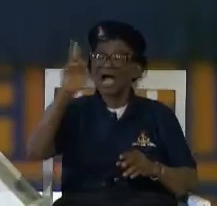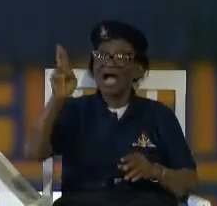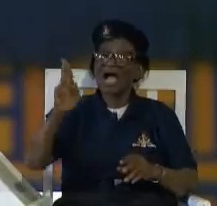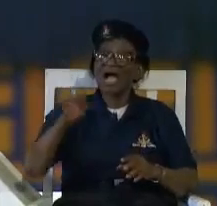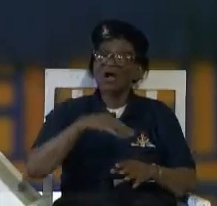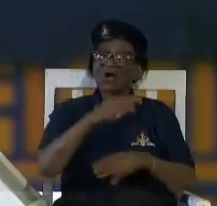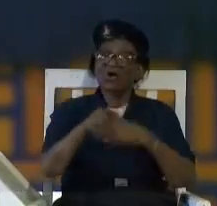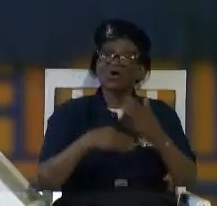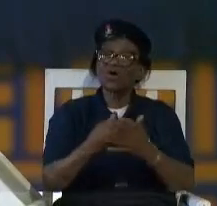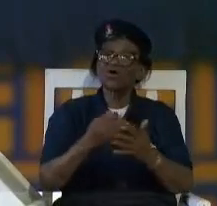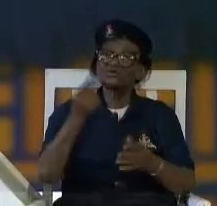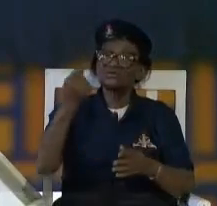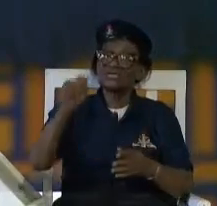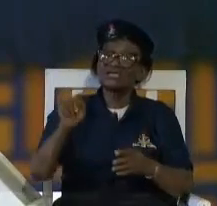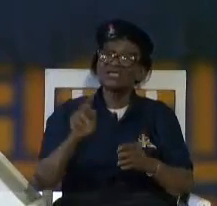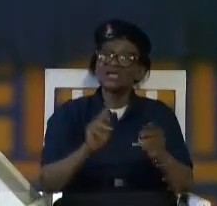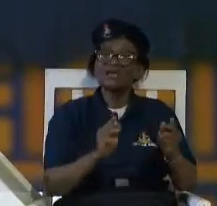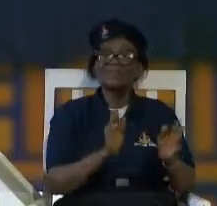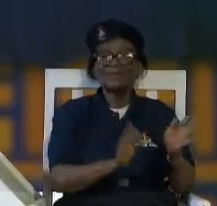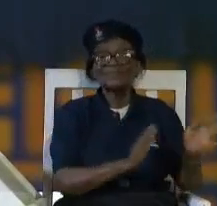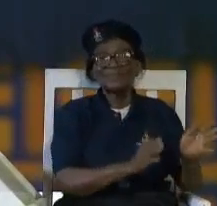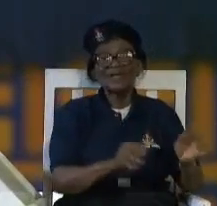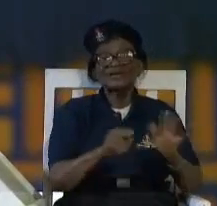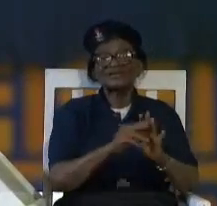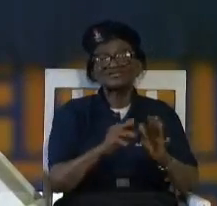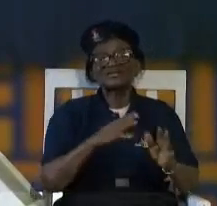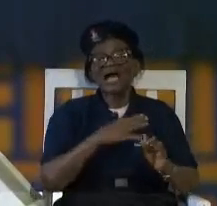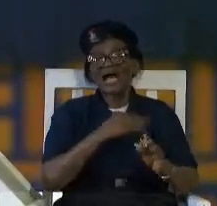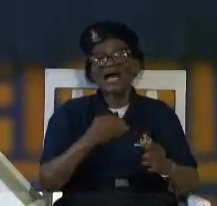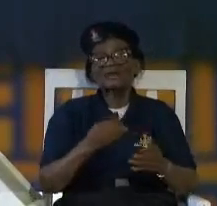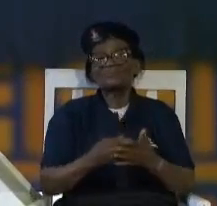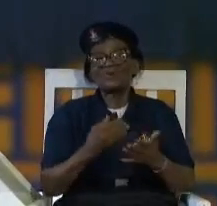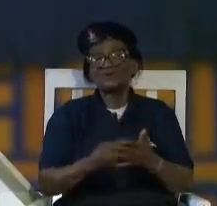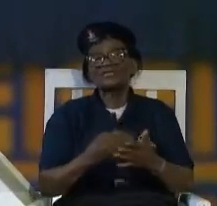the money spent? Where are all the efforts?